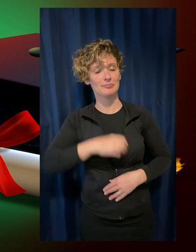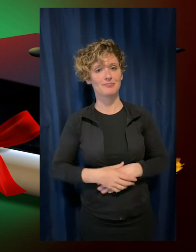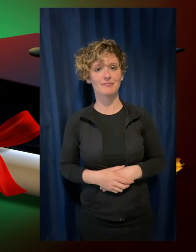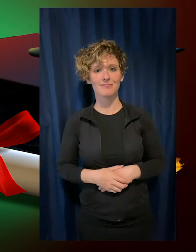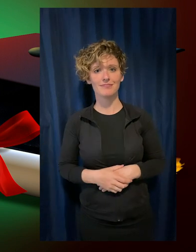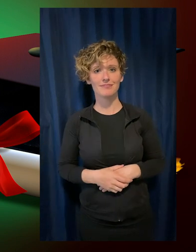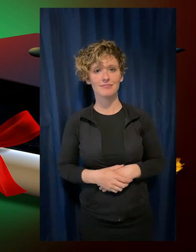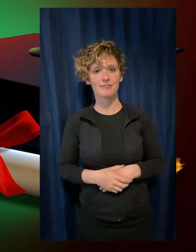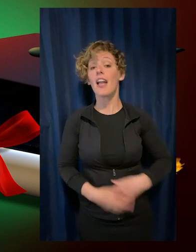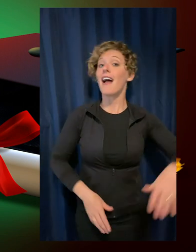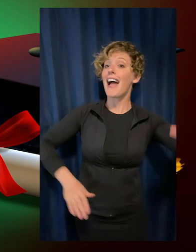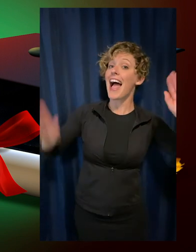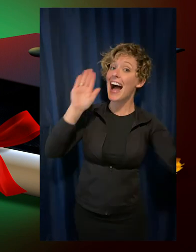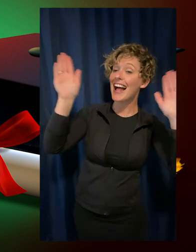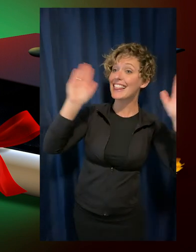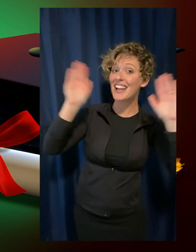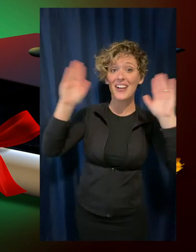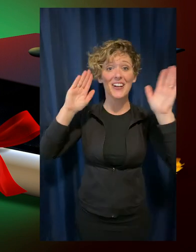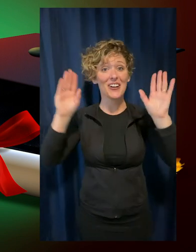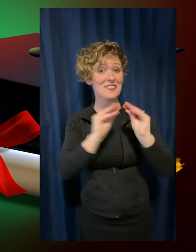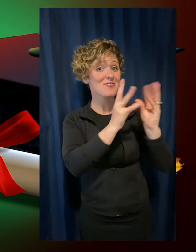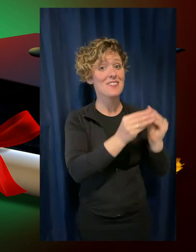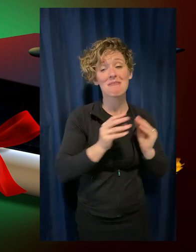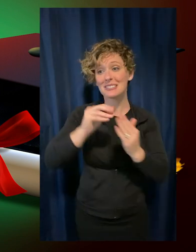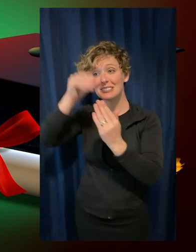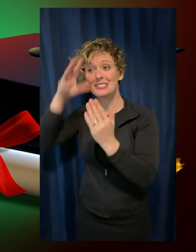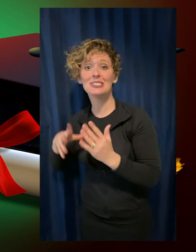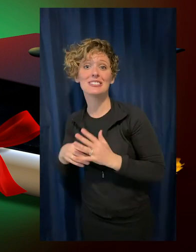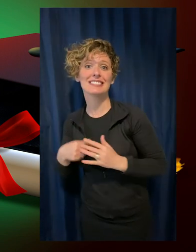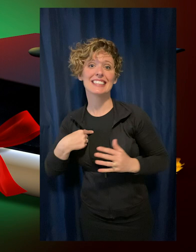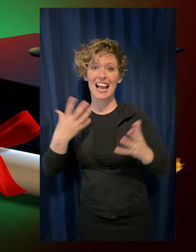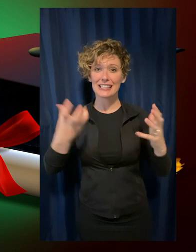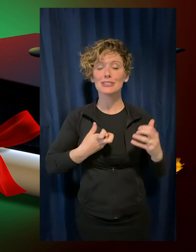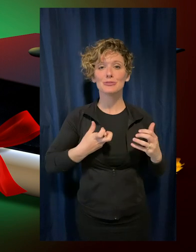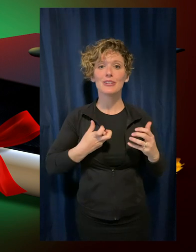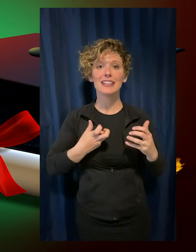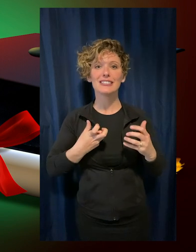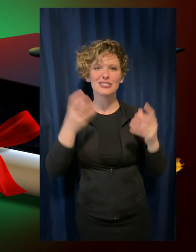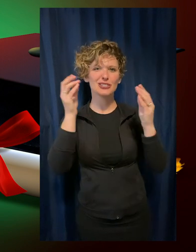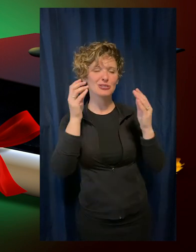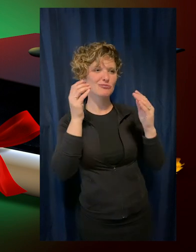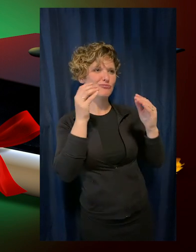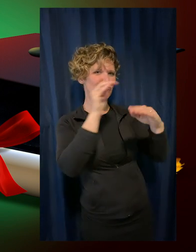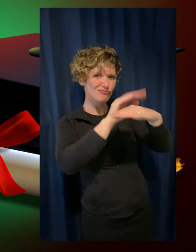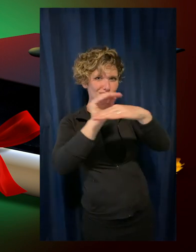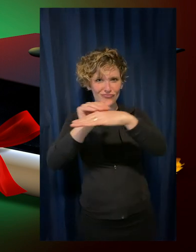Hello, students and families. First and foremost, I want to salute each graduate for all your